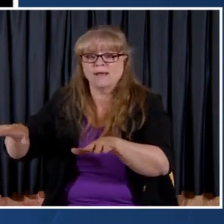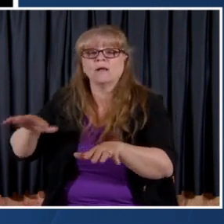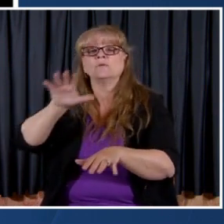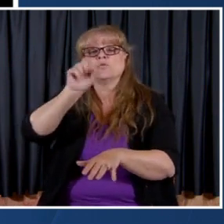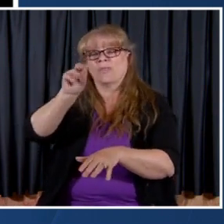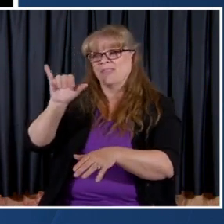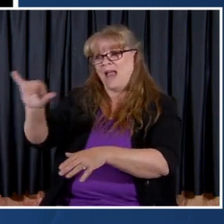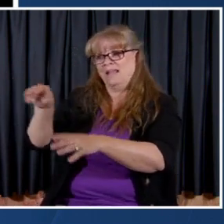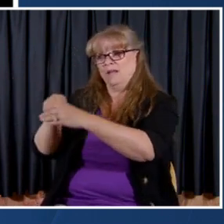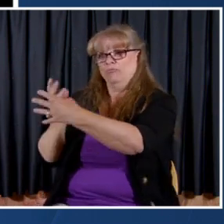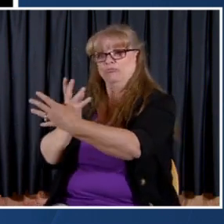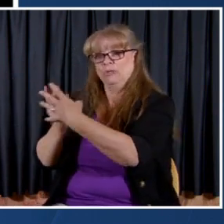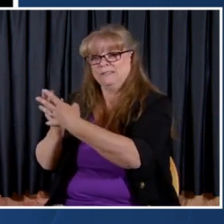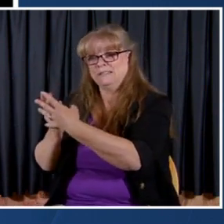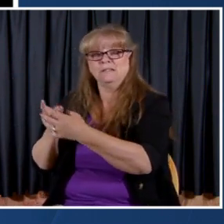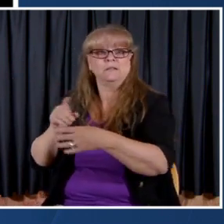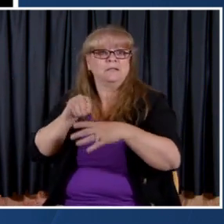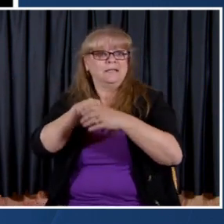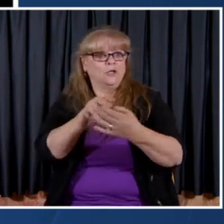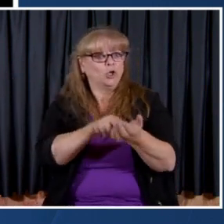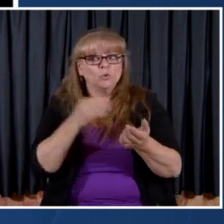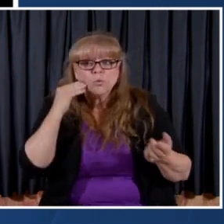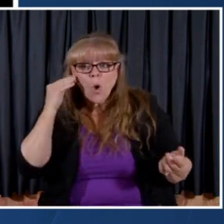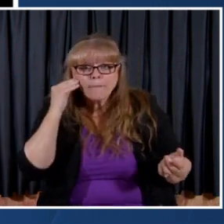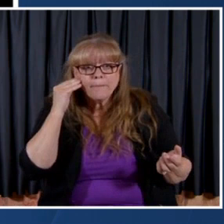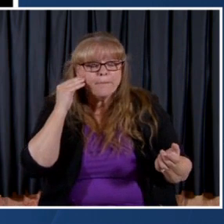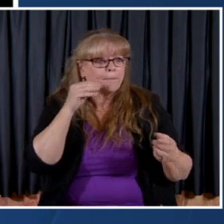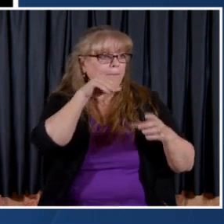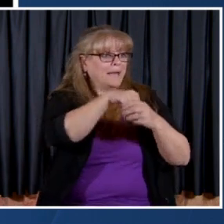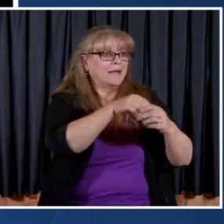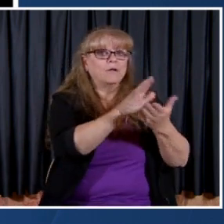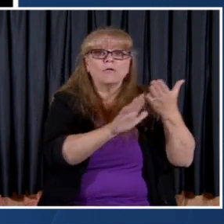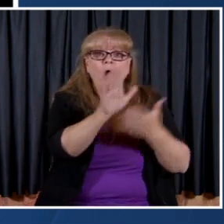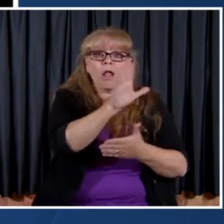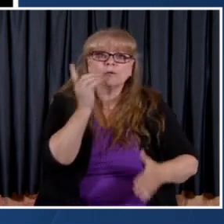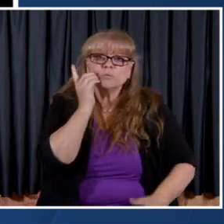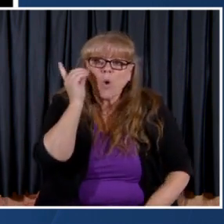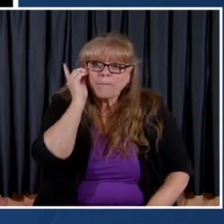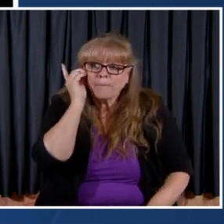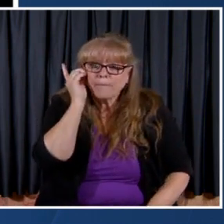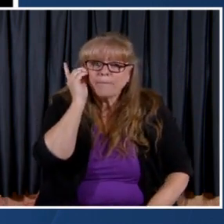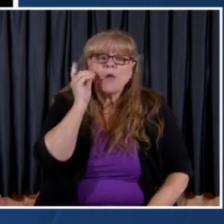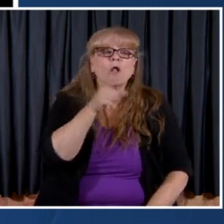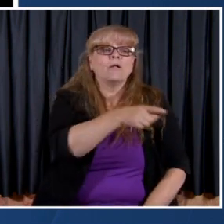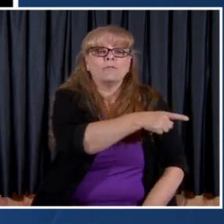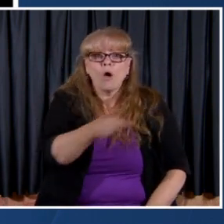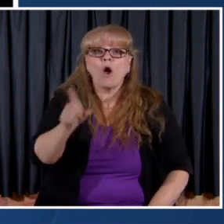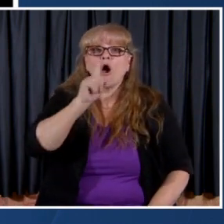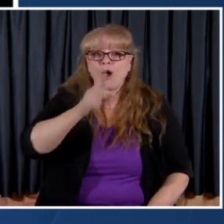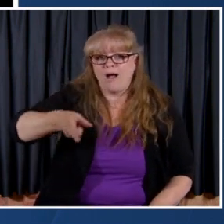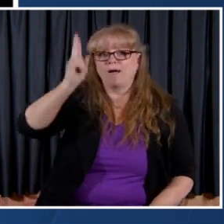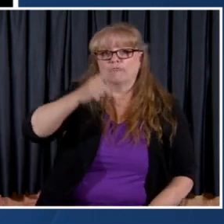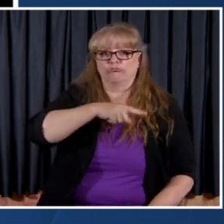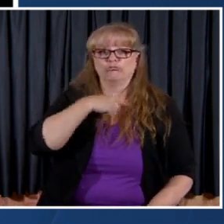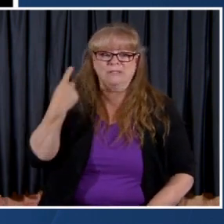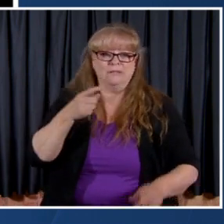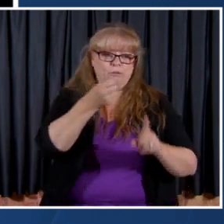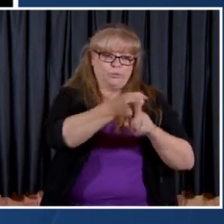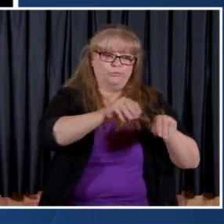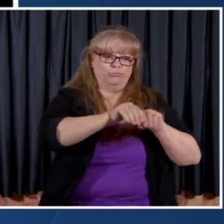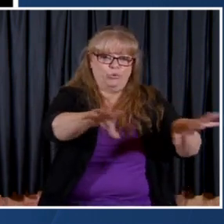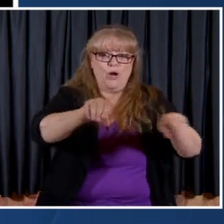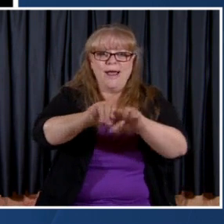of breakouts. Many of them have had these kinds of breakouts, and we've taken quick action when they have to be able to isolate people who've had it and also limit